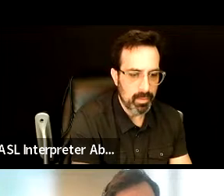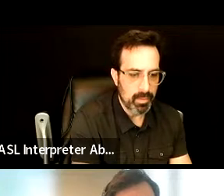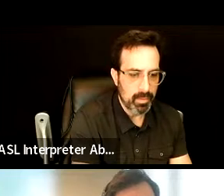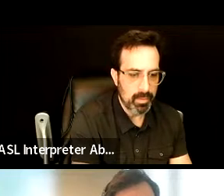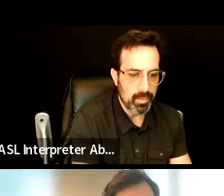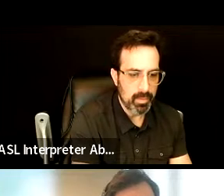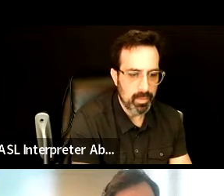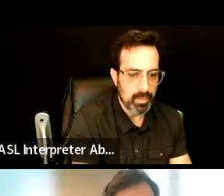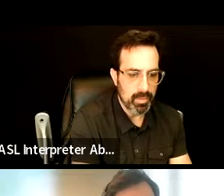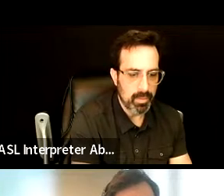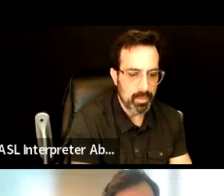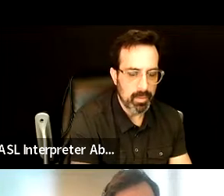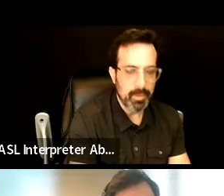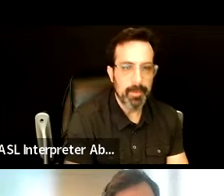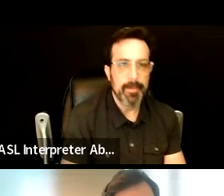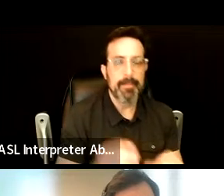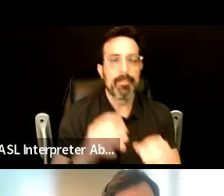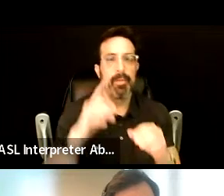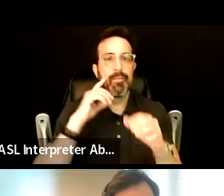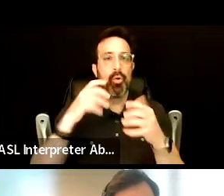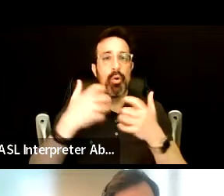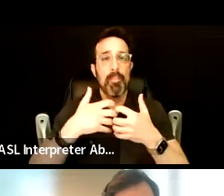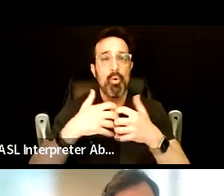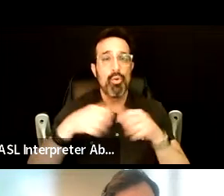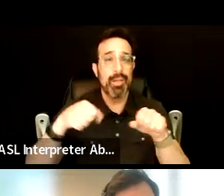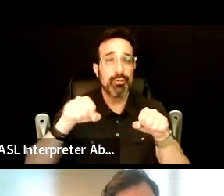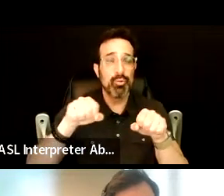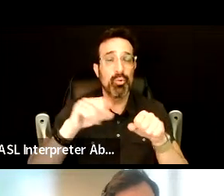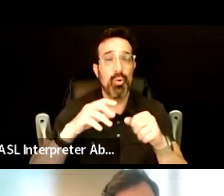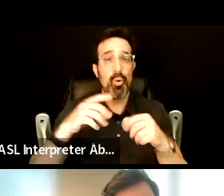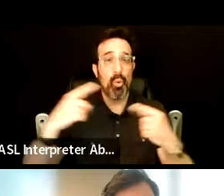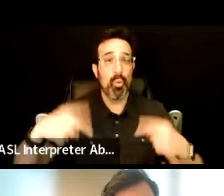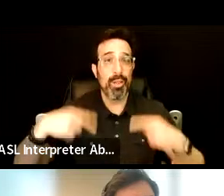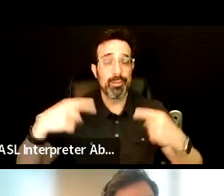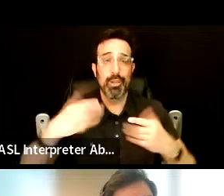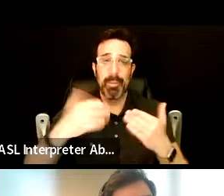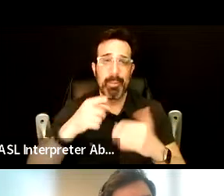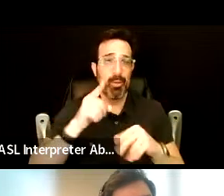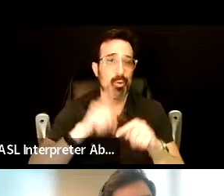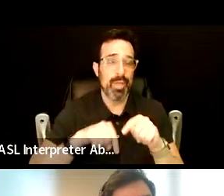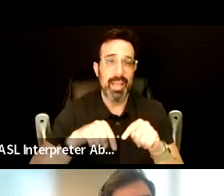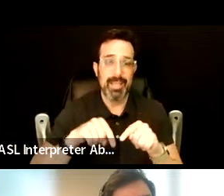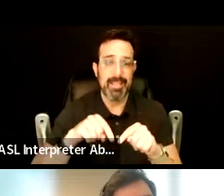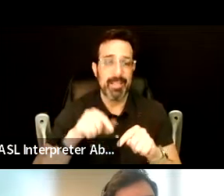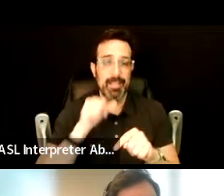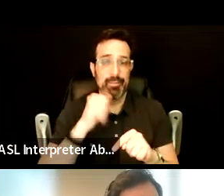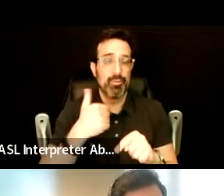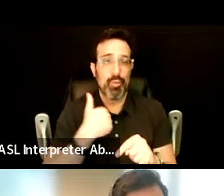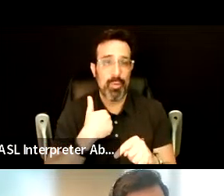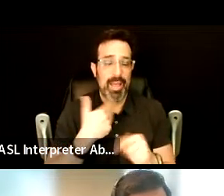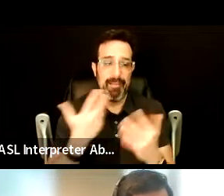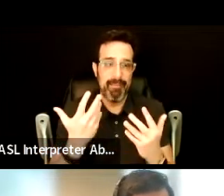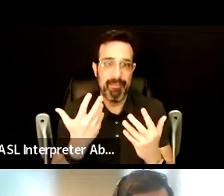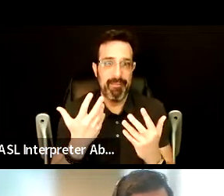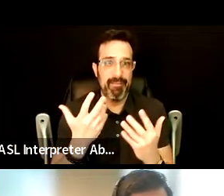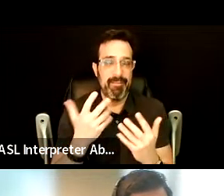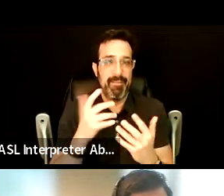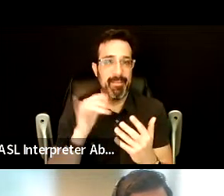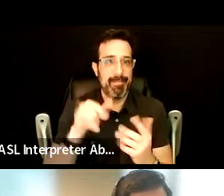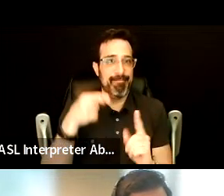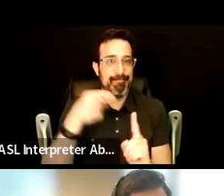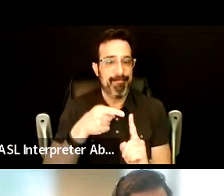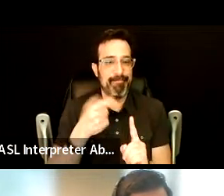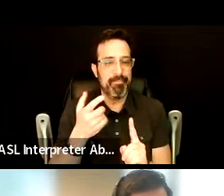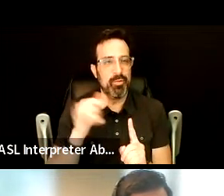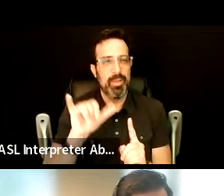get up it in a motorized scooter or a motorized wheelchair. They just don't have the poop, if you will. So that's just like